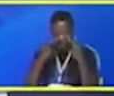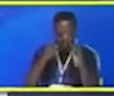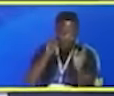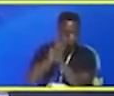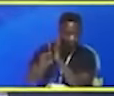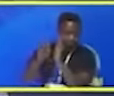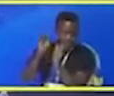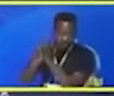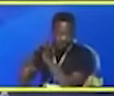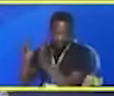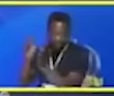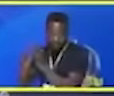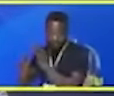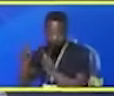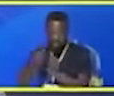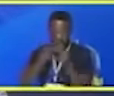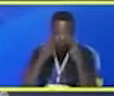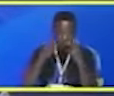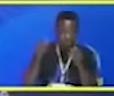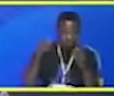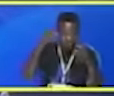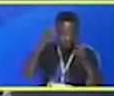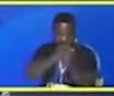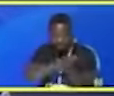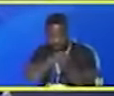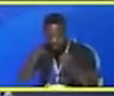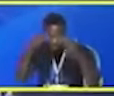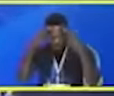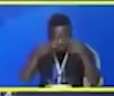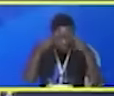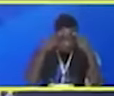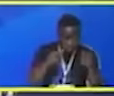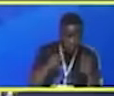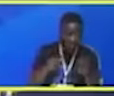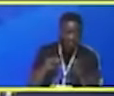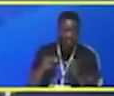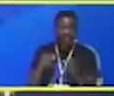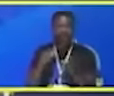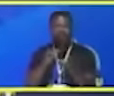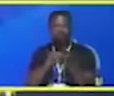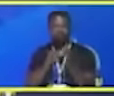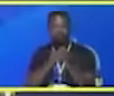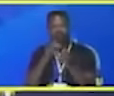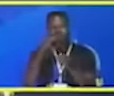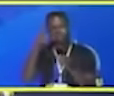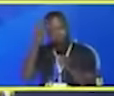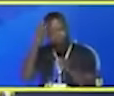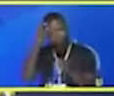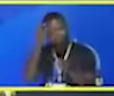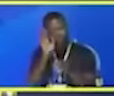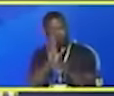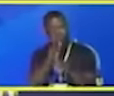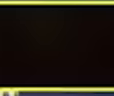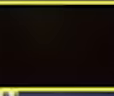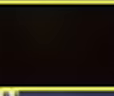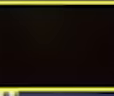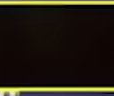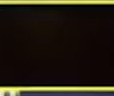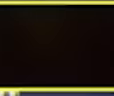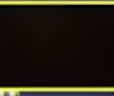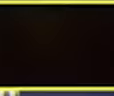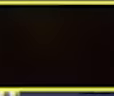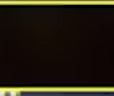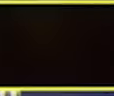killing, anywhere you see destruction, intelligent people, fill in the blank. Who would be responsible for that kind of